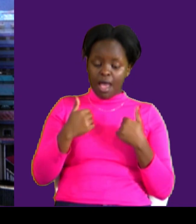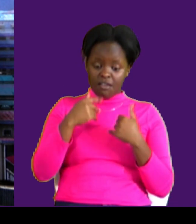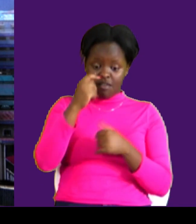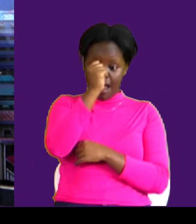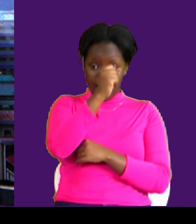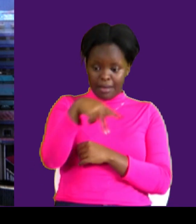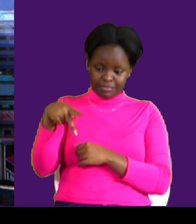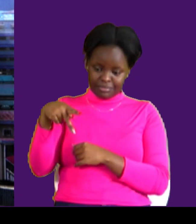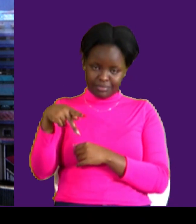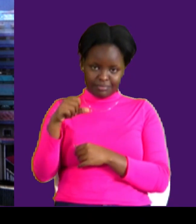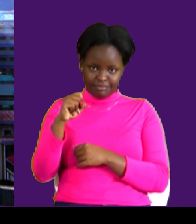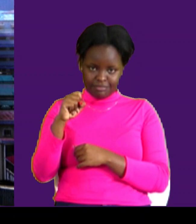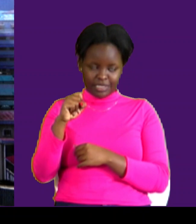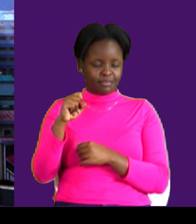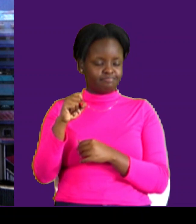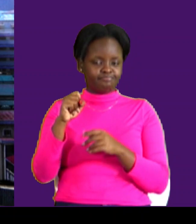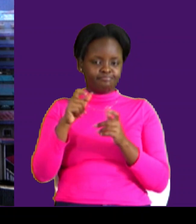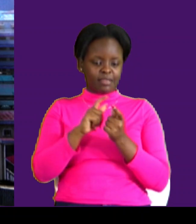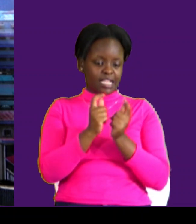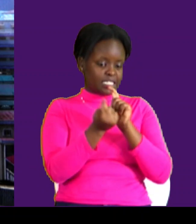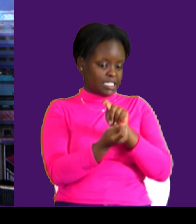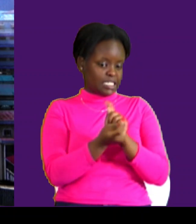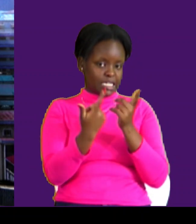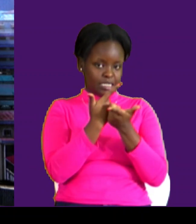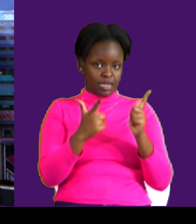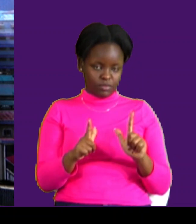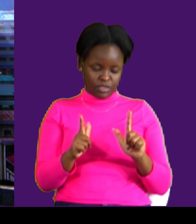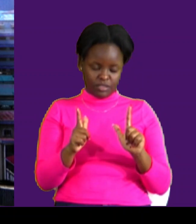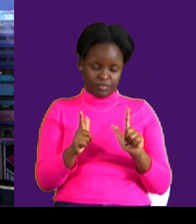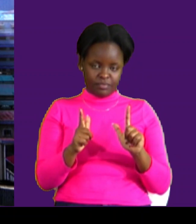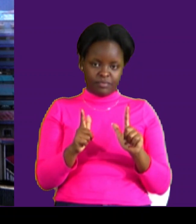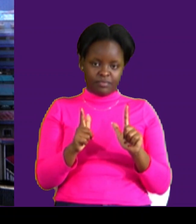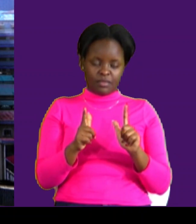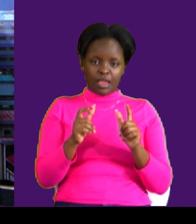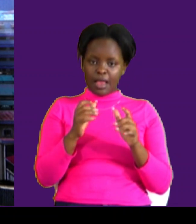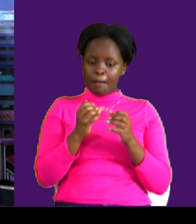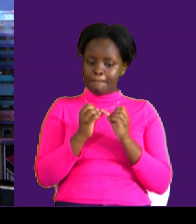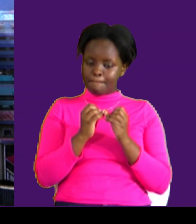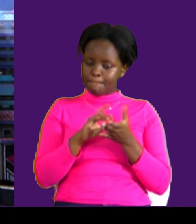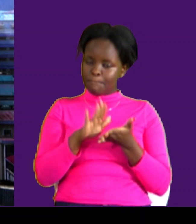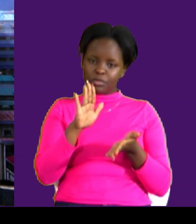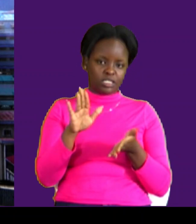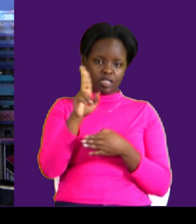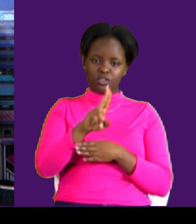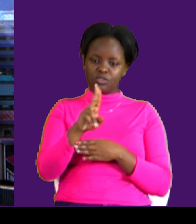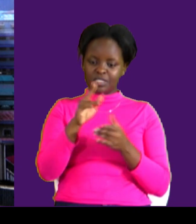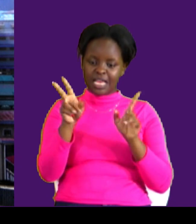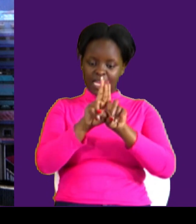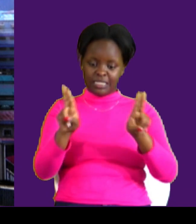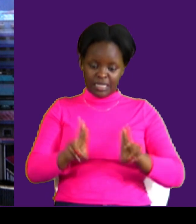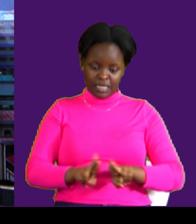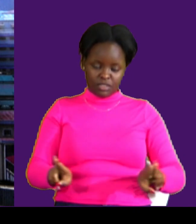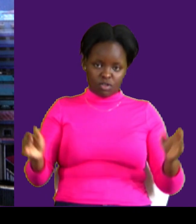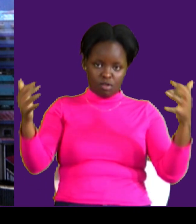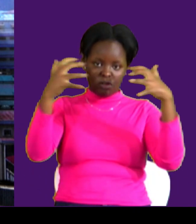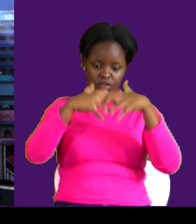translate. These applications, they are used mostly in international conferences,